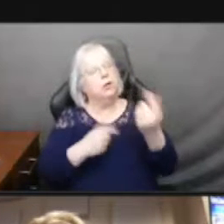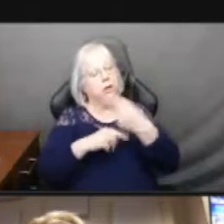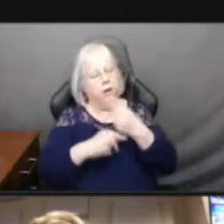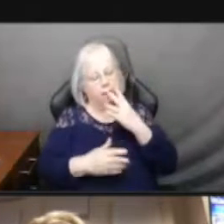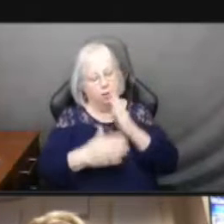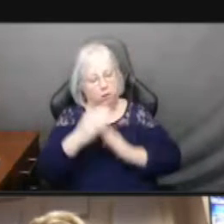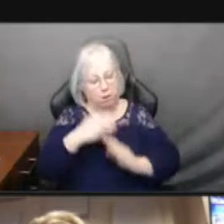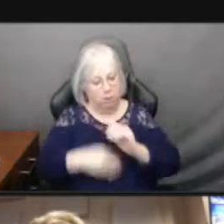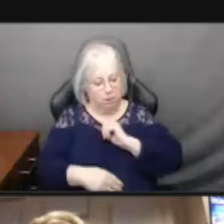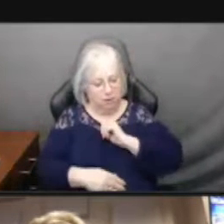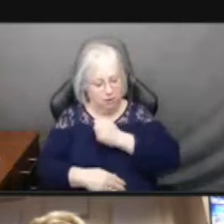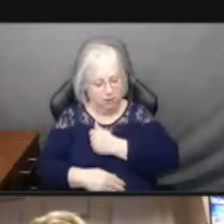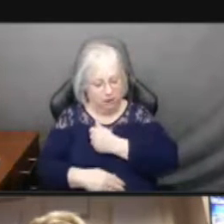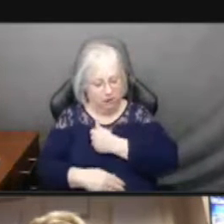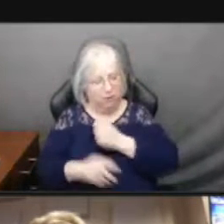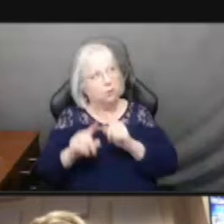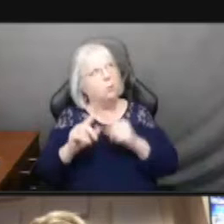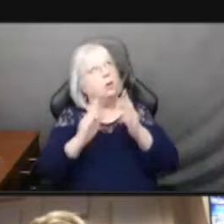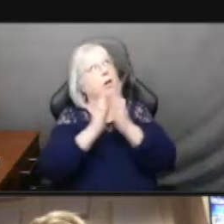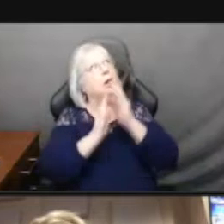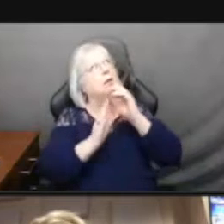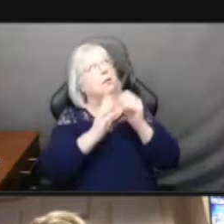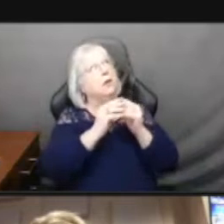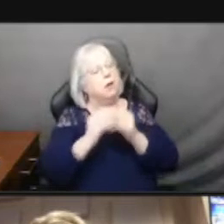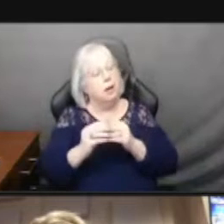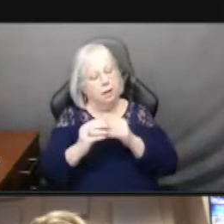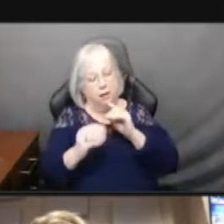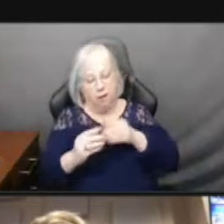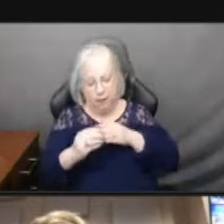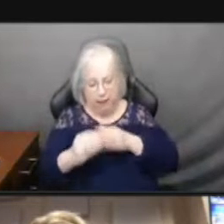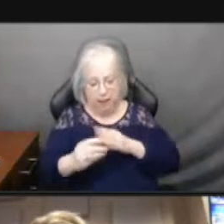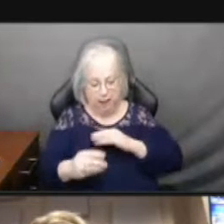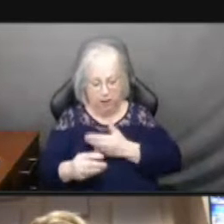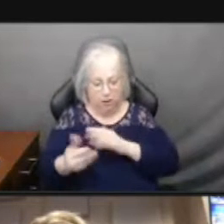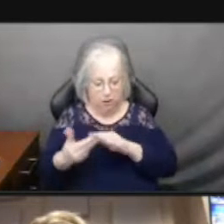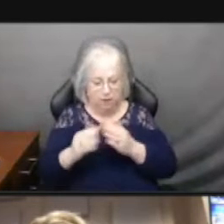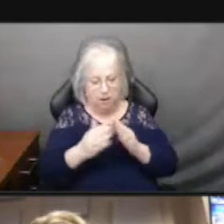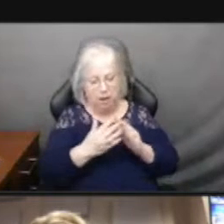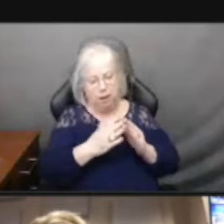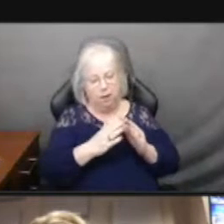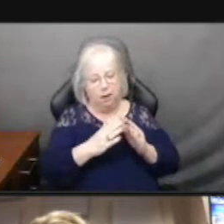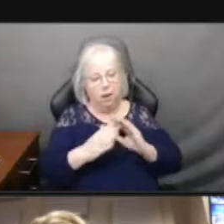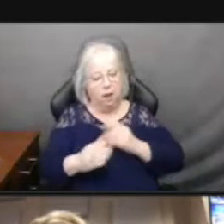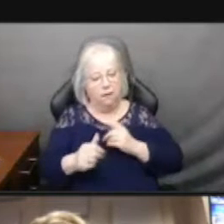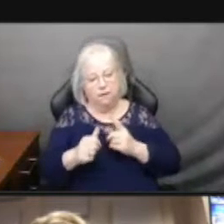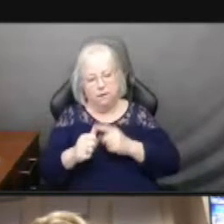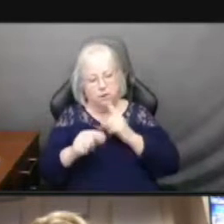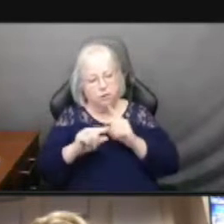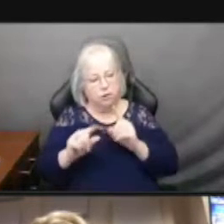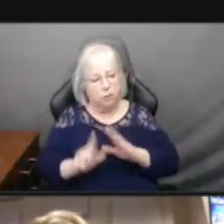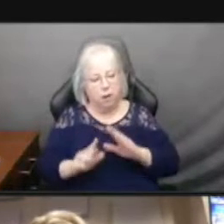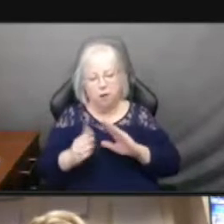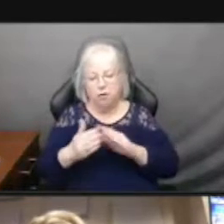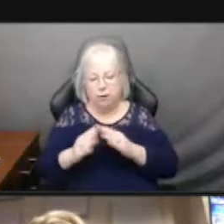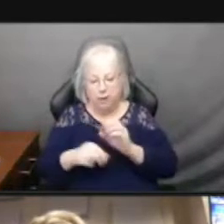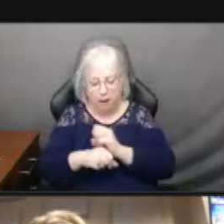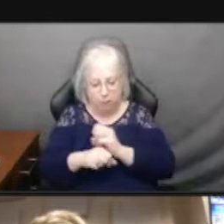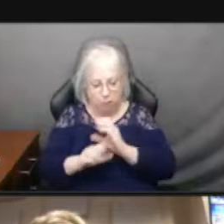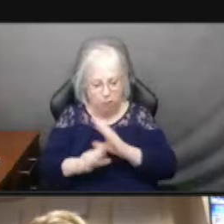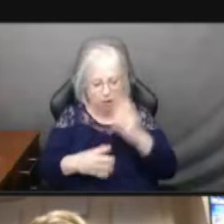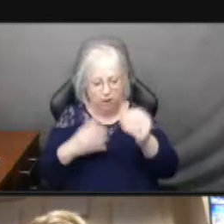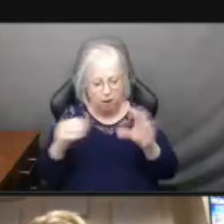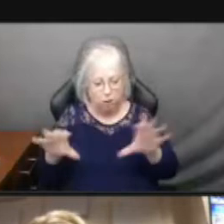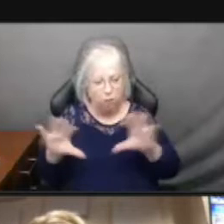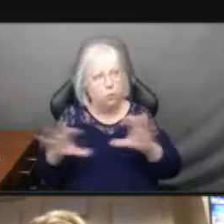you as we seek guidance in leading our city. Please watch all of our first responders, our city employees that are out doing the